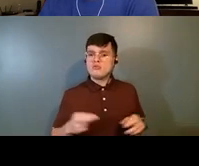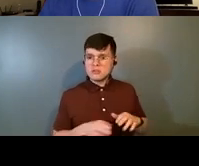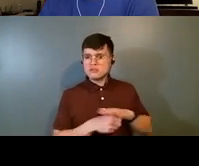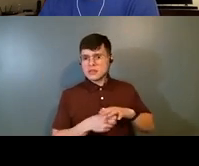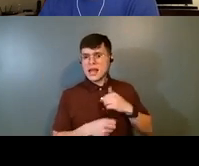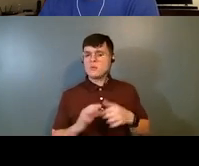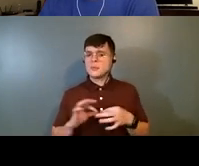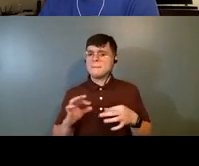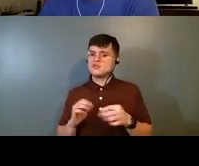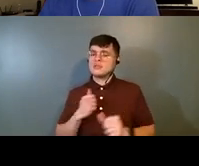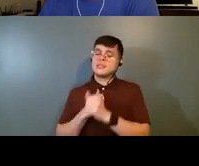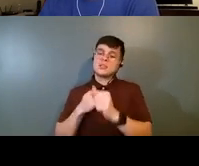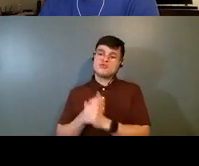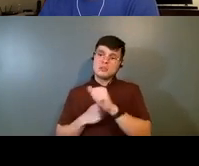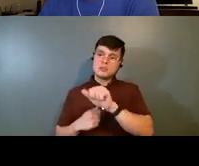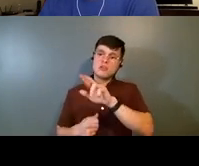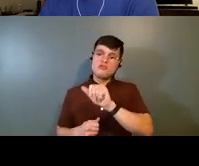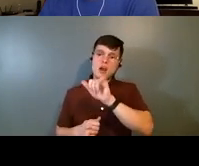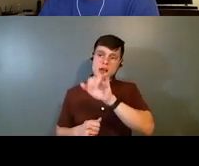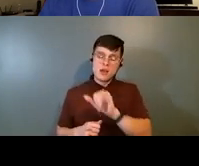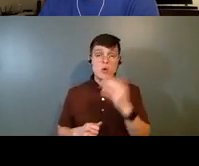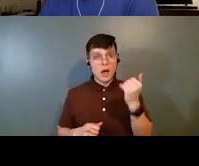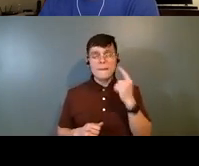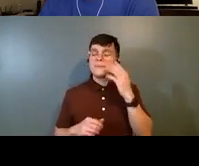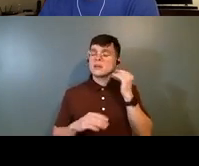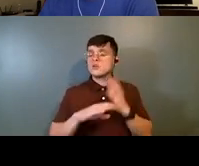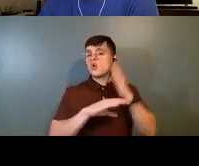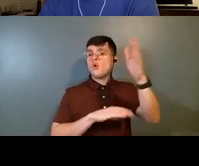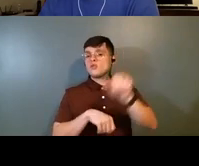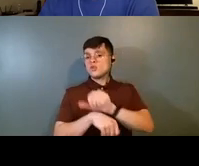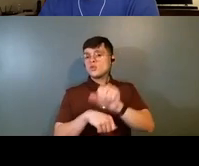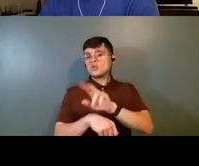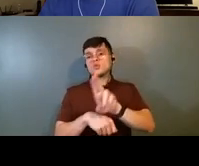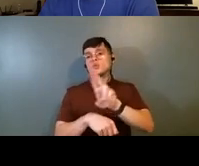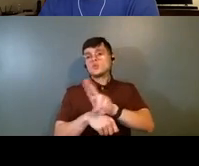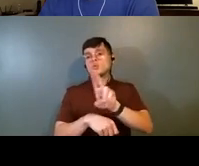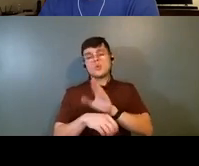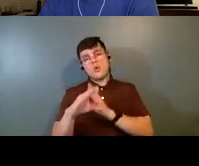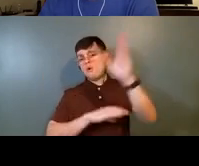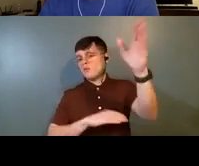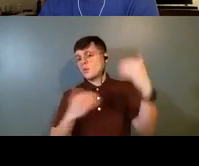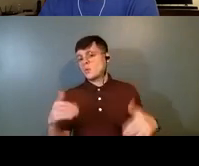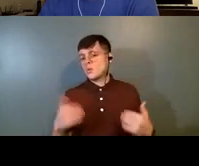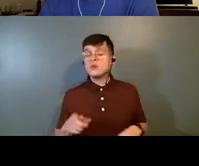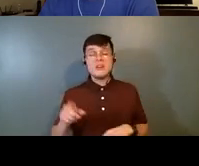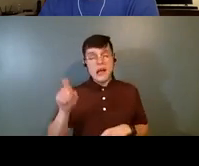mentioning that they're dangerous. They're dangerous when overused. So you just need